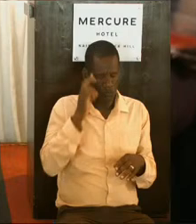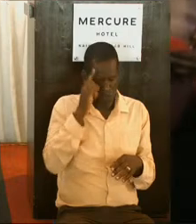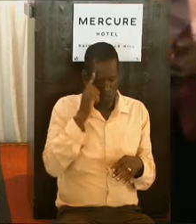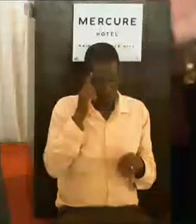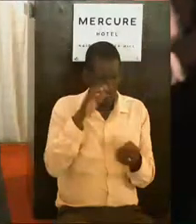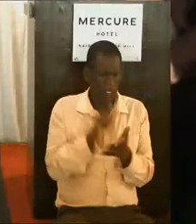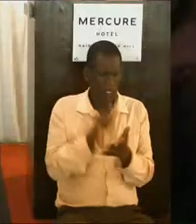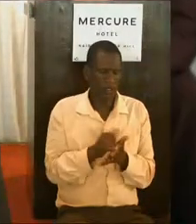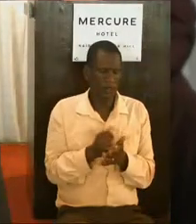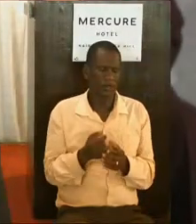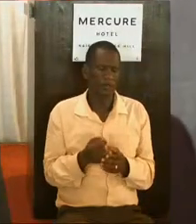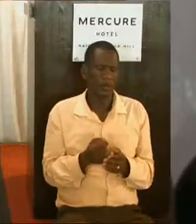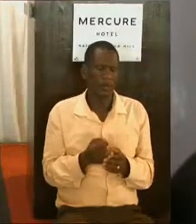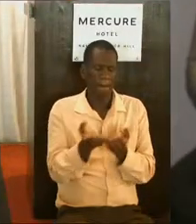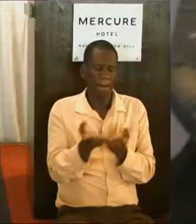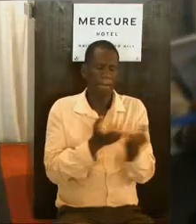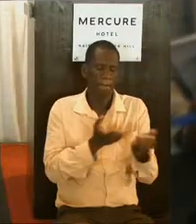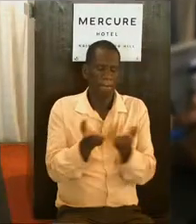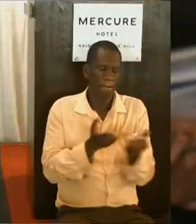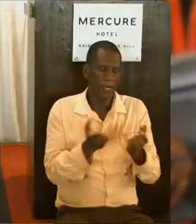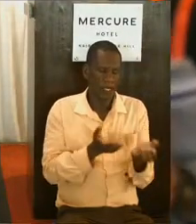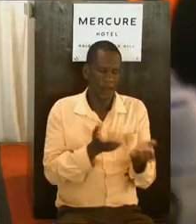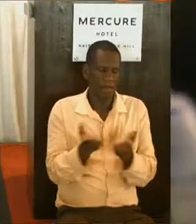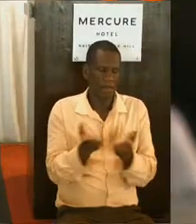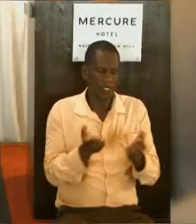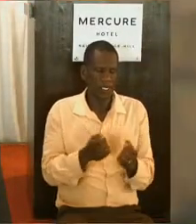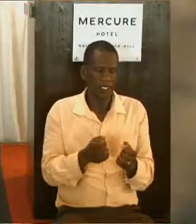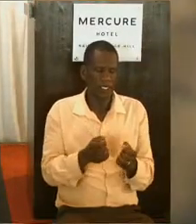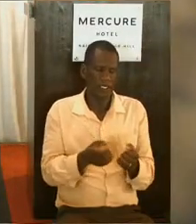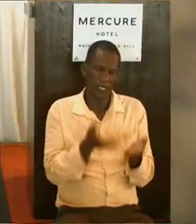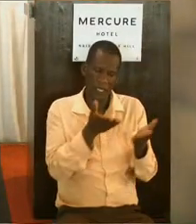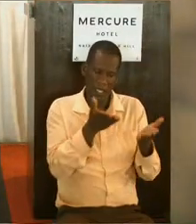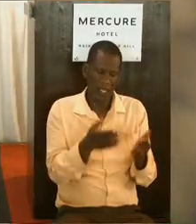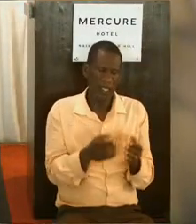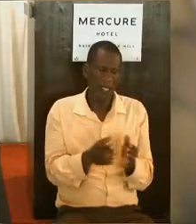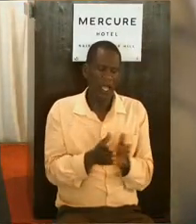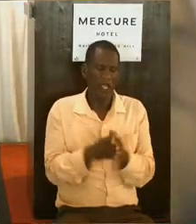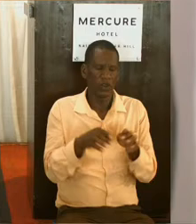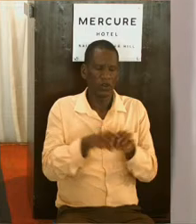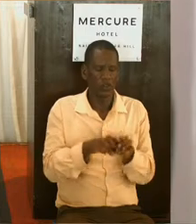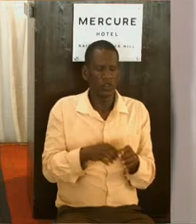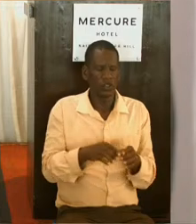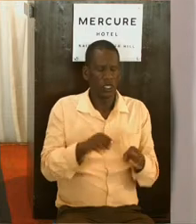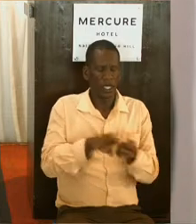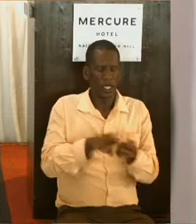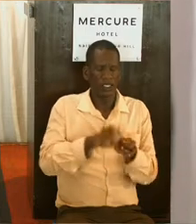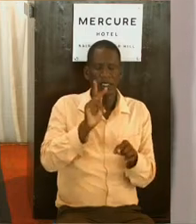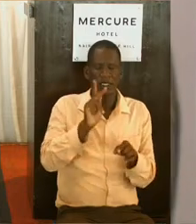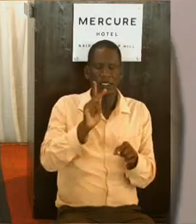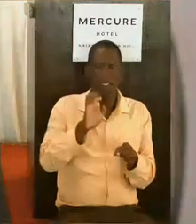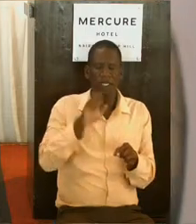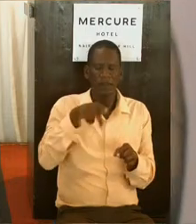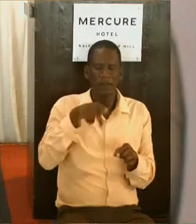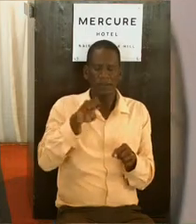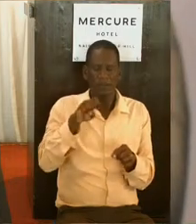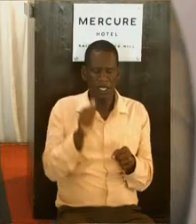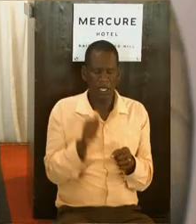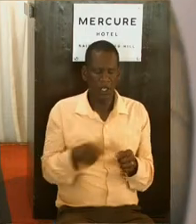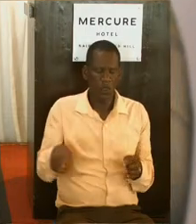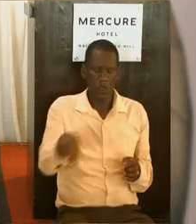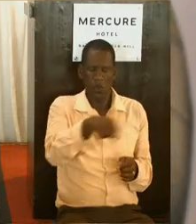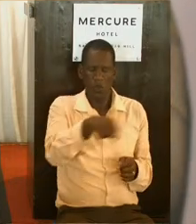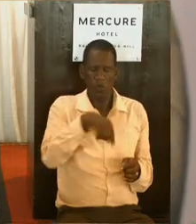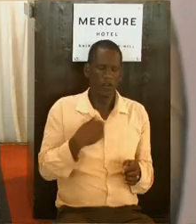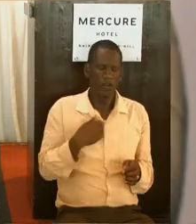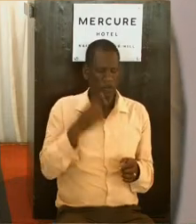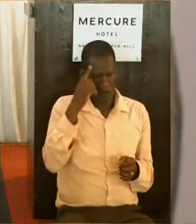that business needs to be in a space like this and also as kepsa we have